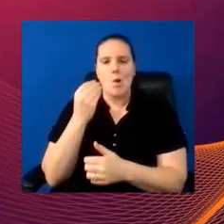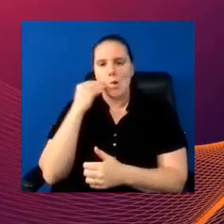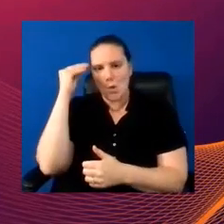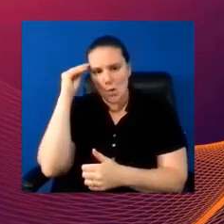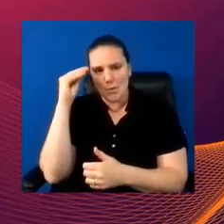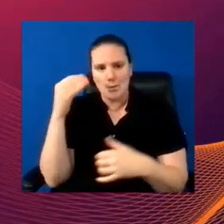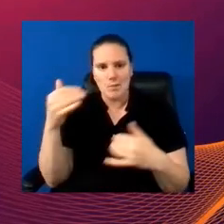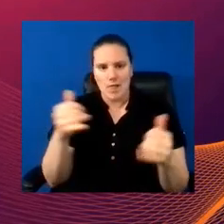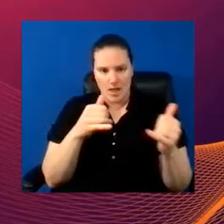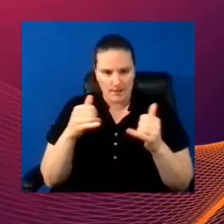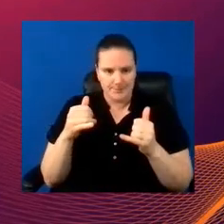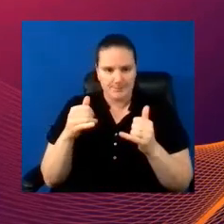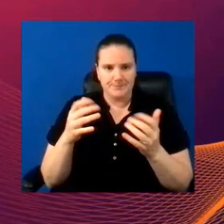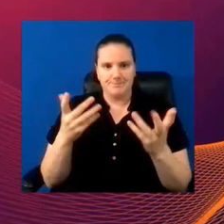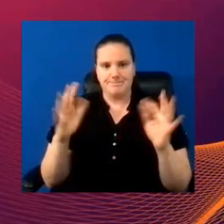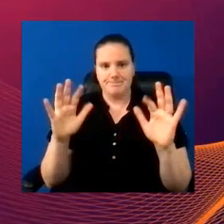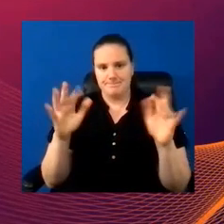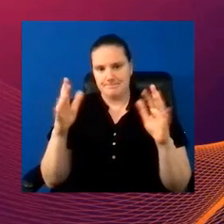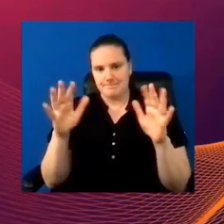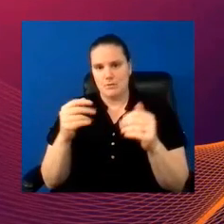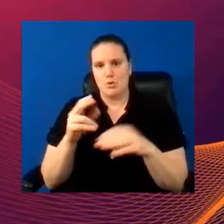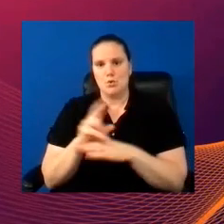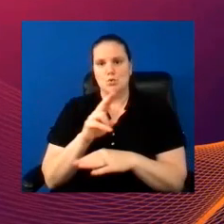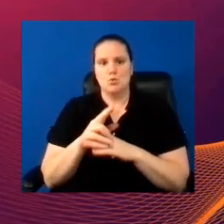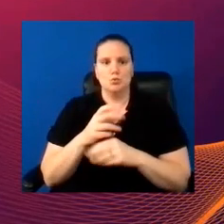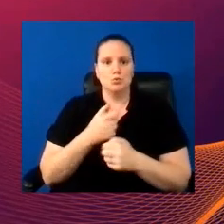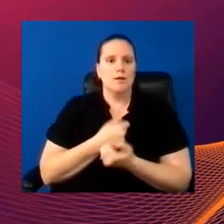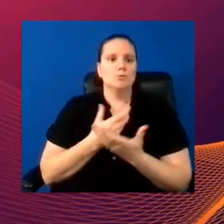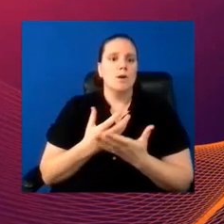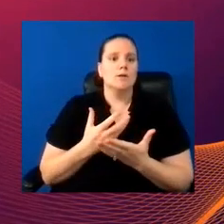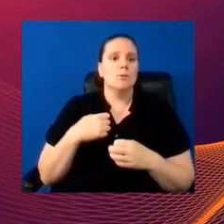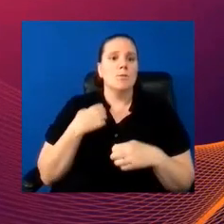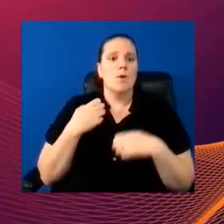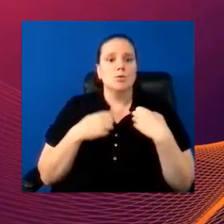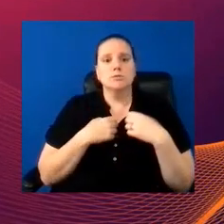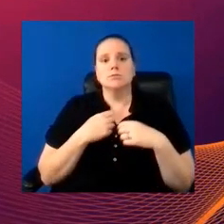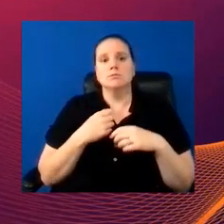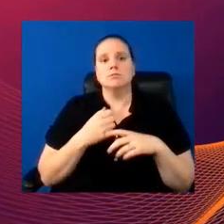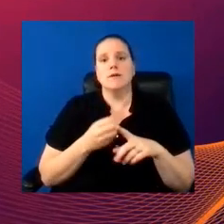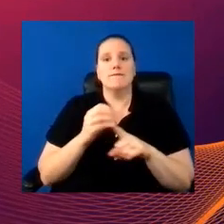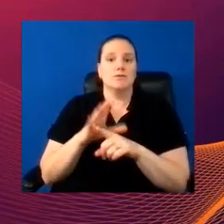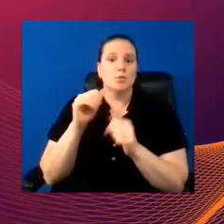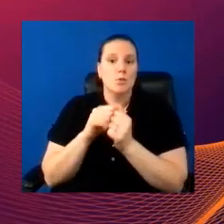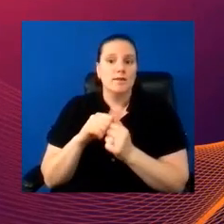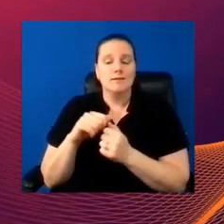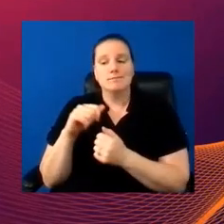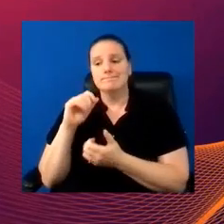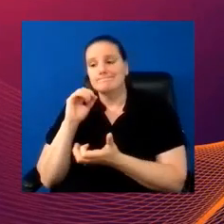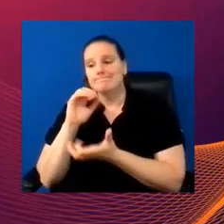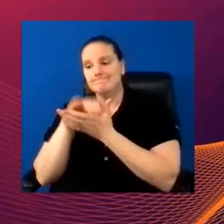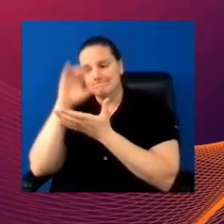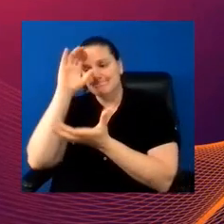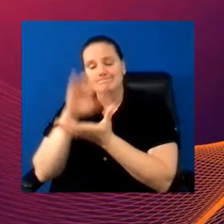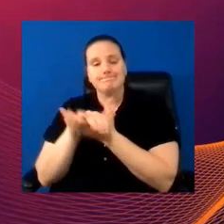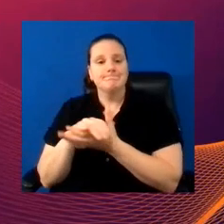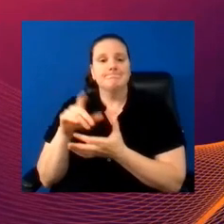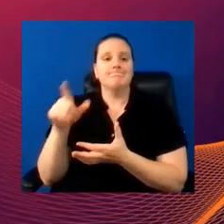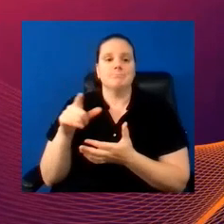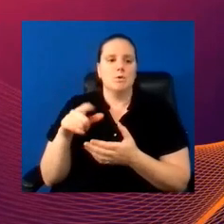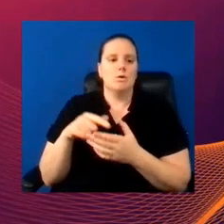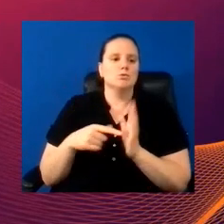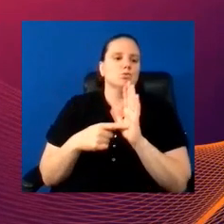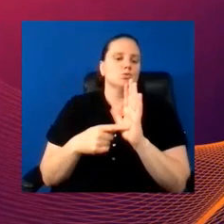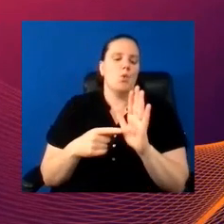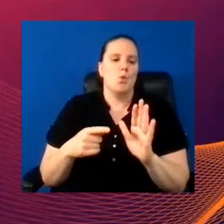at play. We also use them to express our emotions like affection towards our significant other, or simply to express confirmation